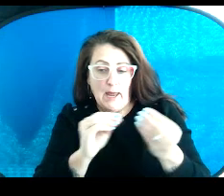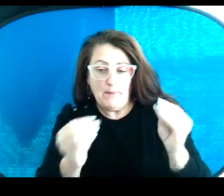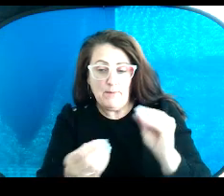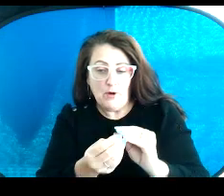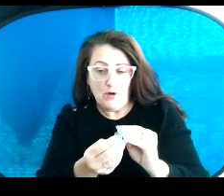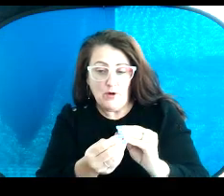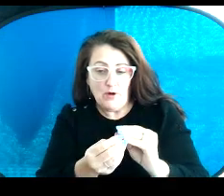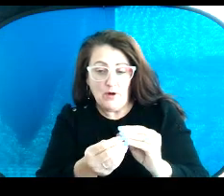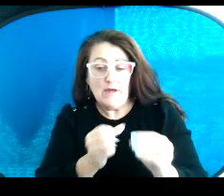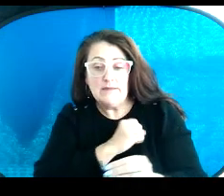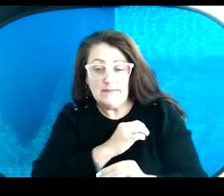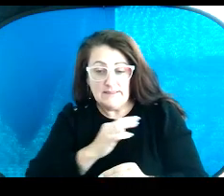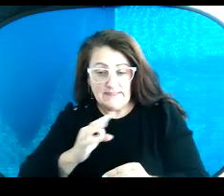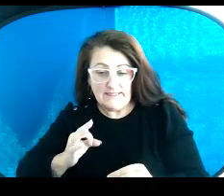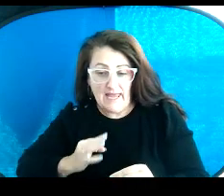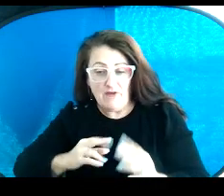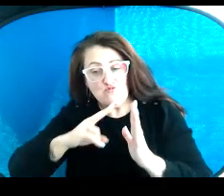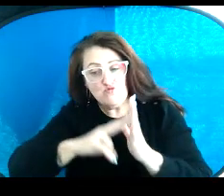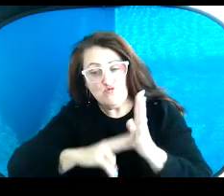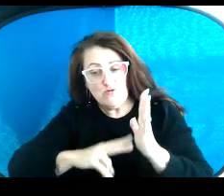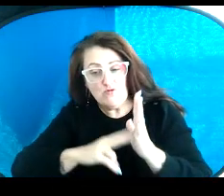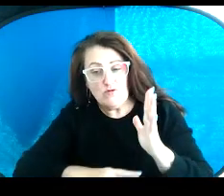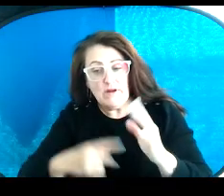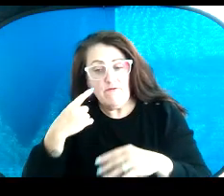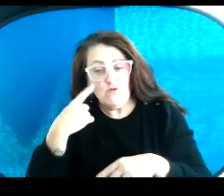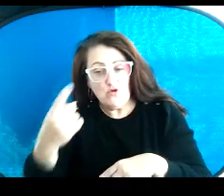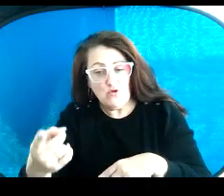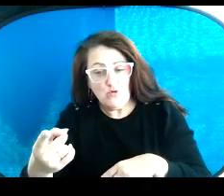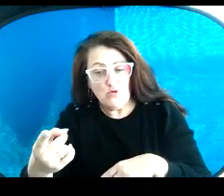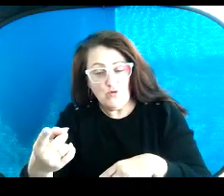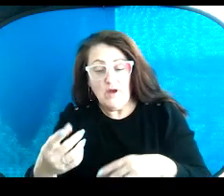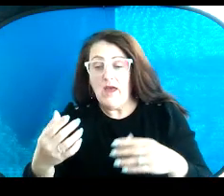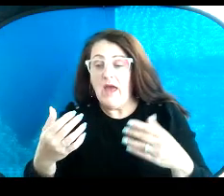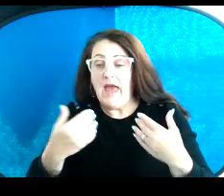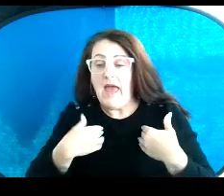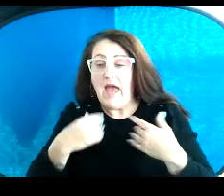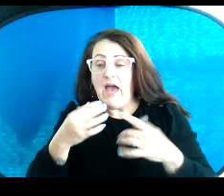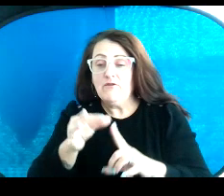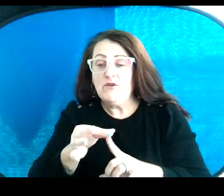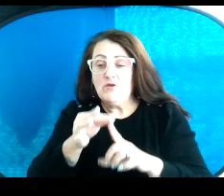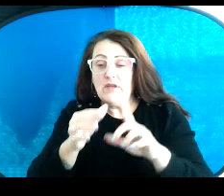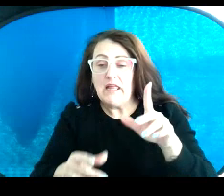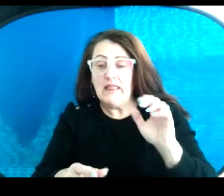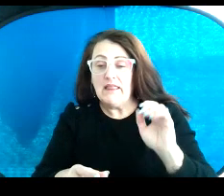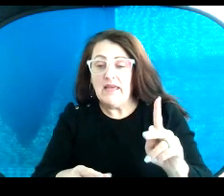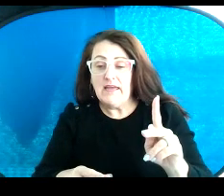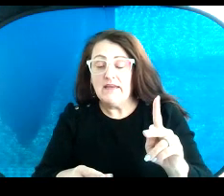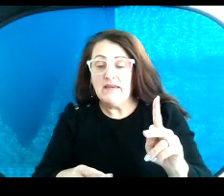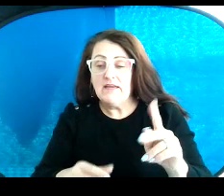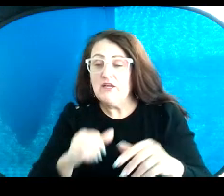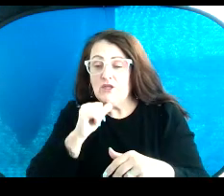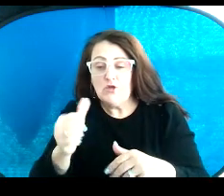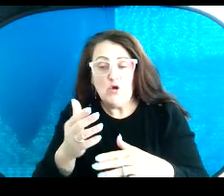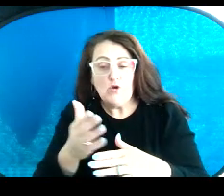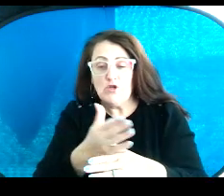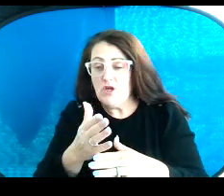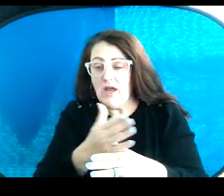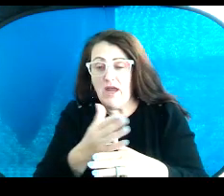behalf. As a reminder, each registered attendee is provided a unique link and number to access the webinar, and they should not be shared with other